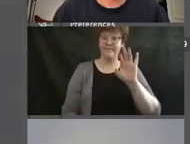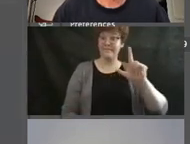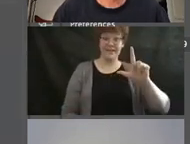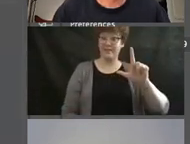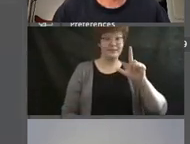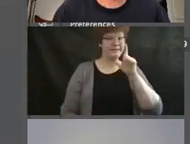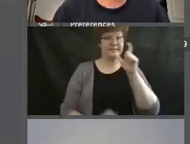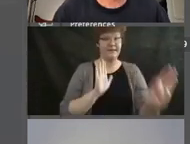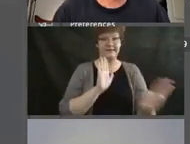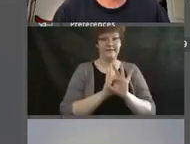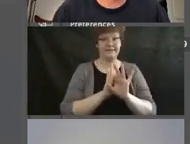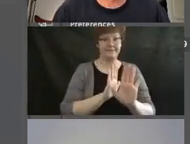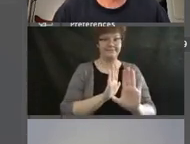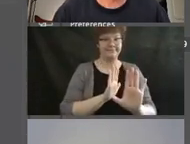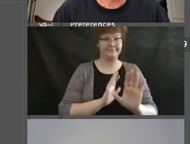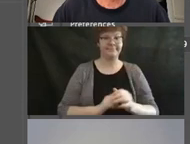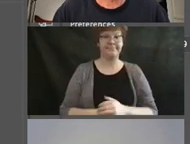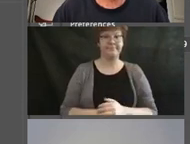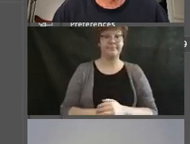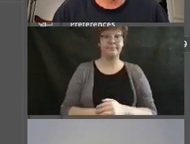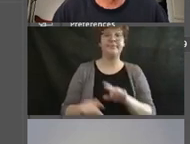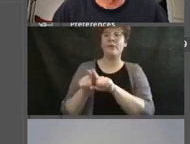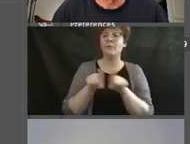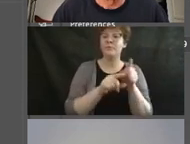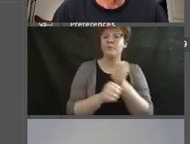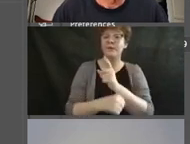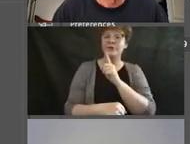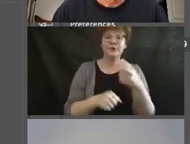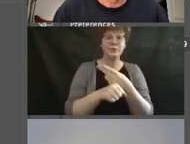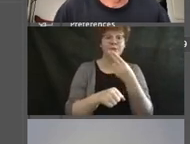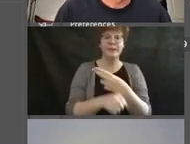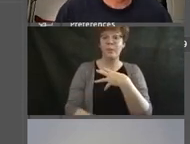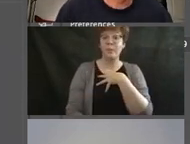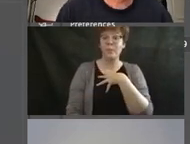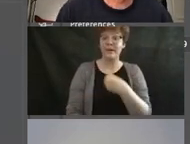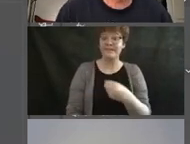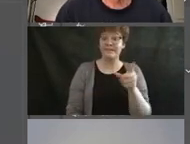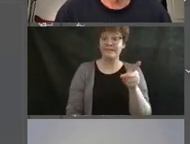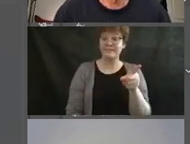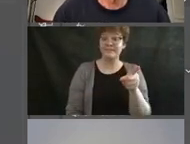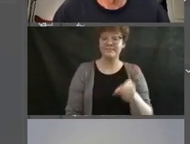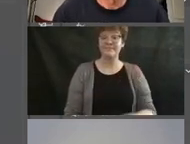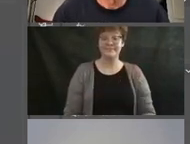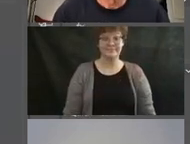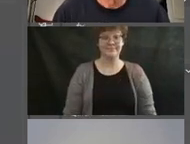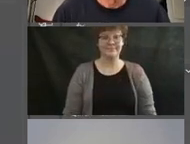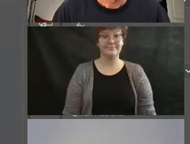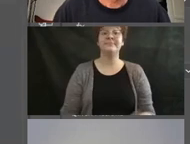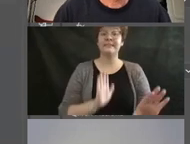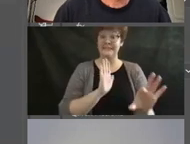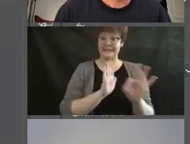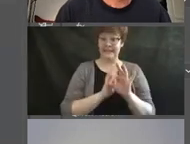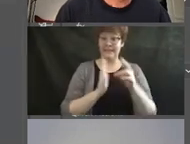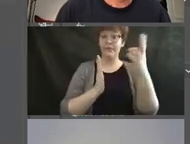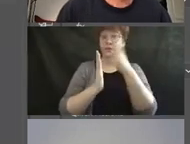going to make sure that we're using white for the color here. Now I'm going to select the brush tool.